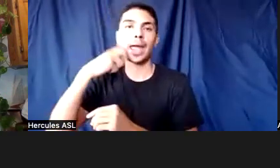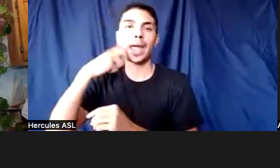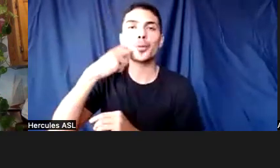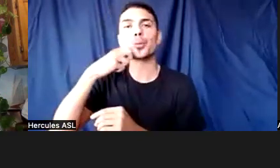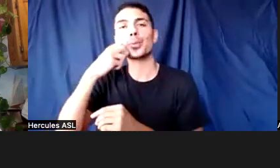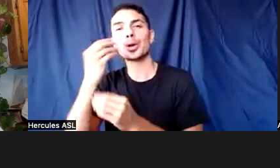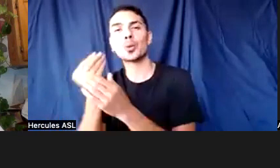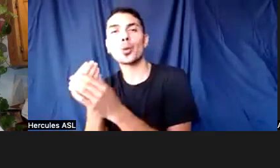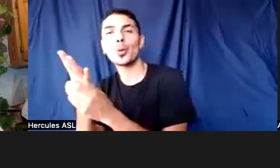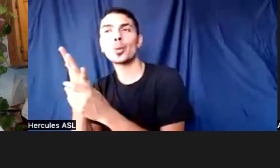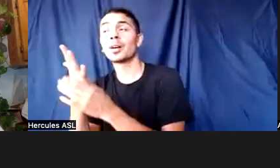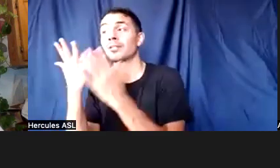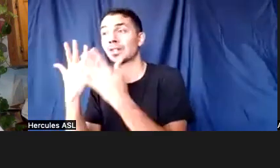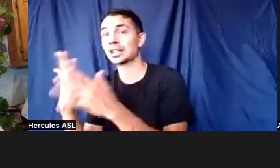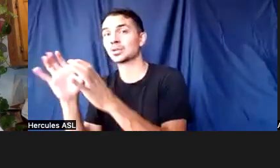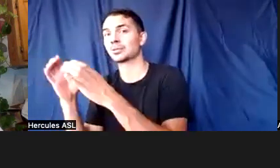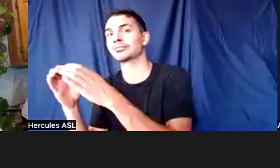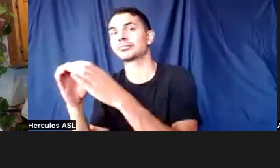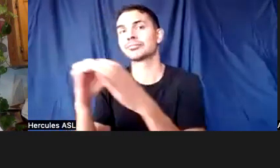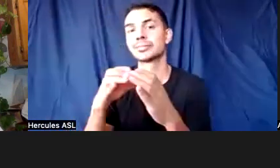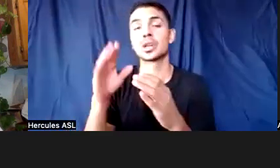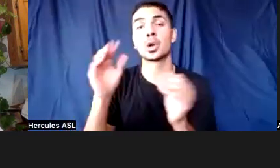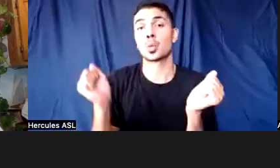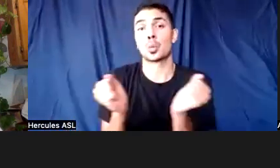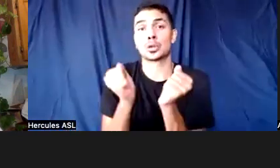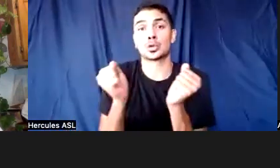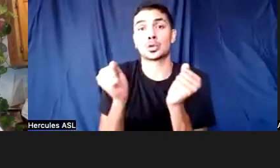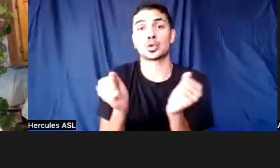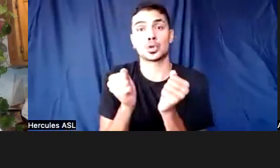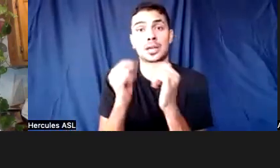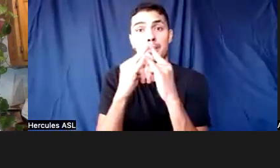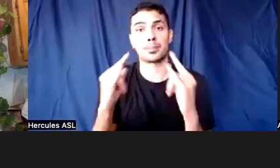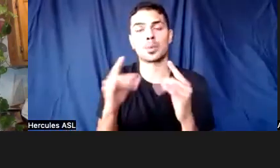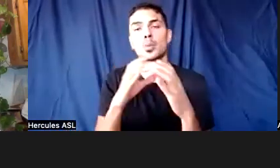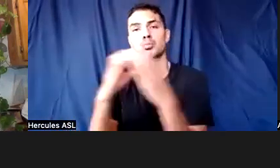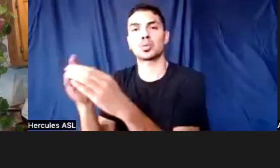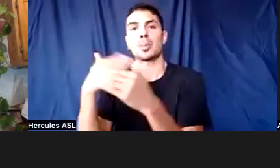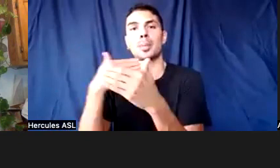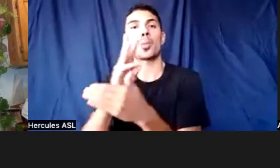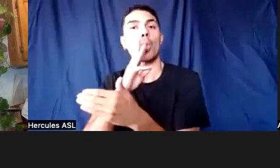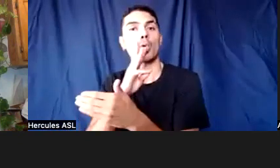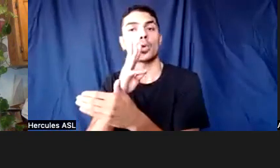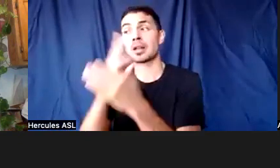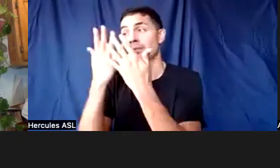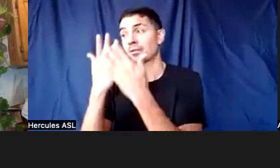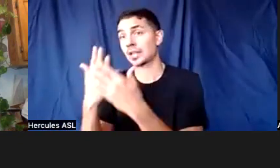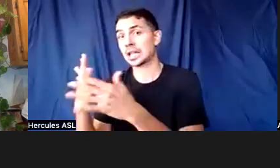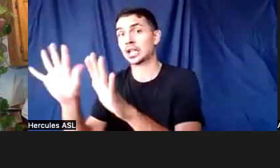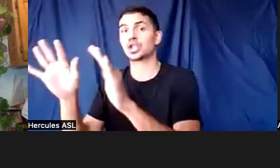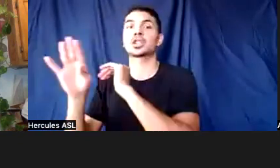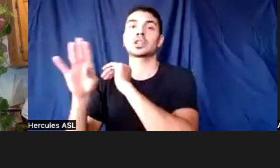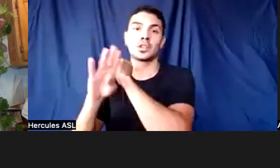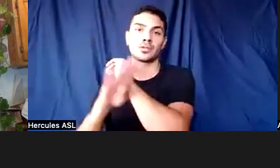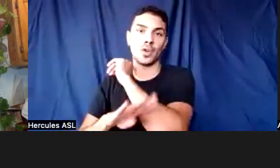winter, you know, we winter camp. So we're going to be by a body of water where we can fish, or where there's good deer and